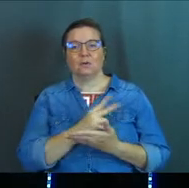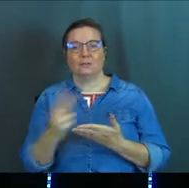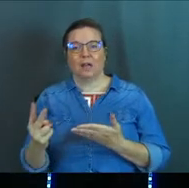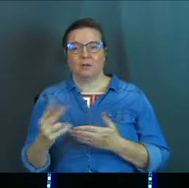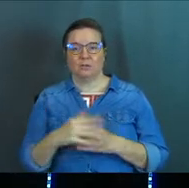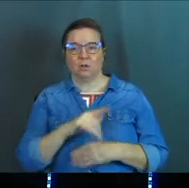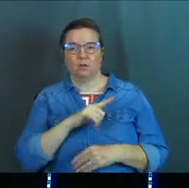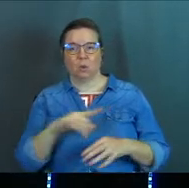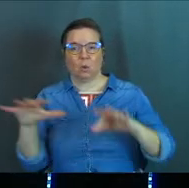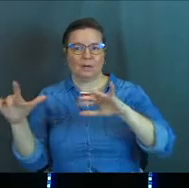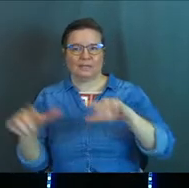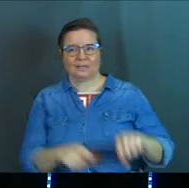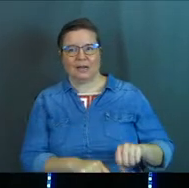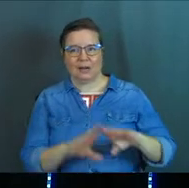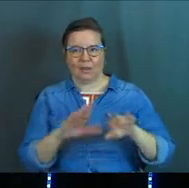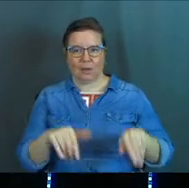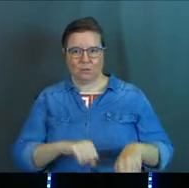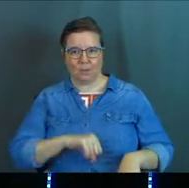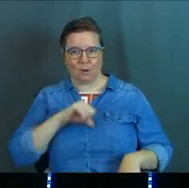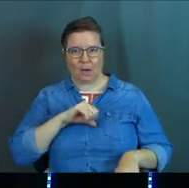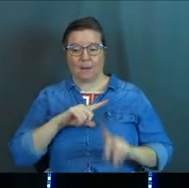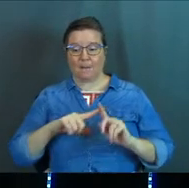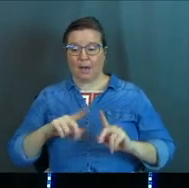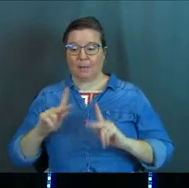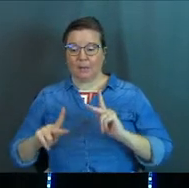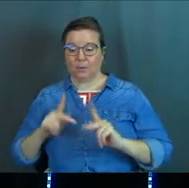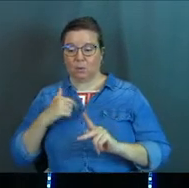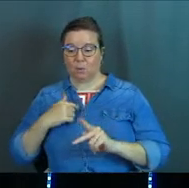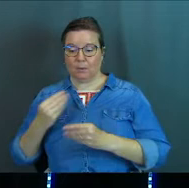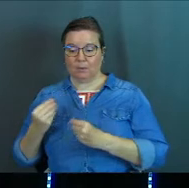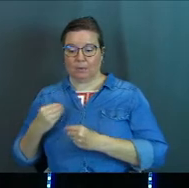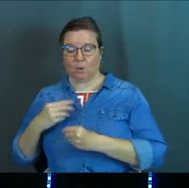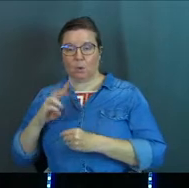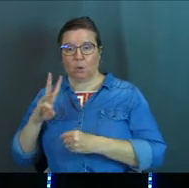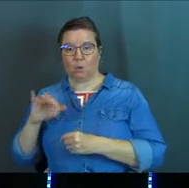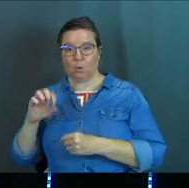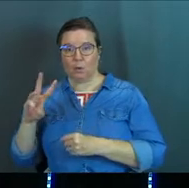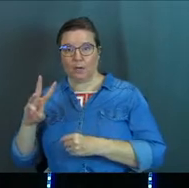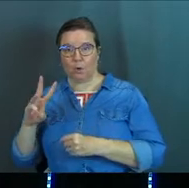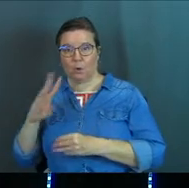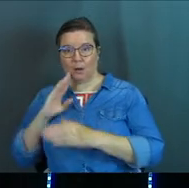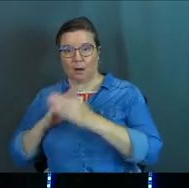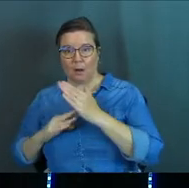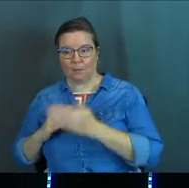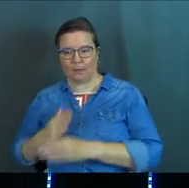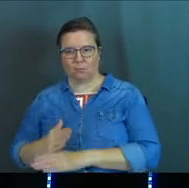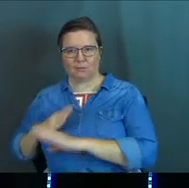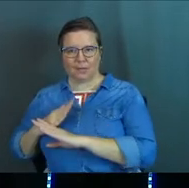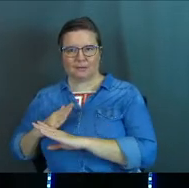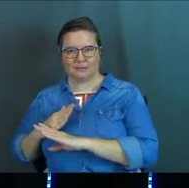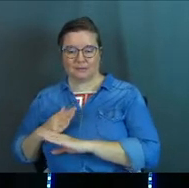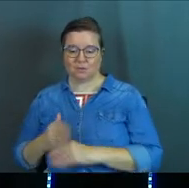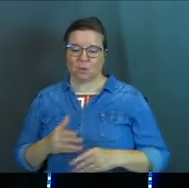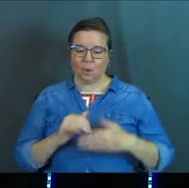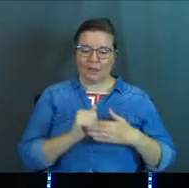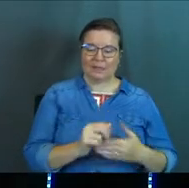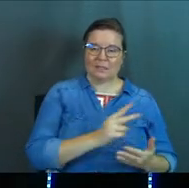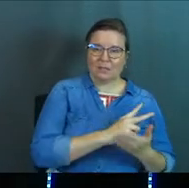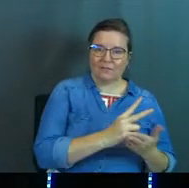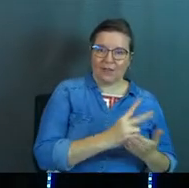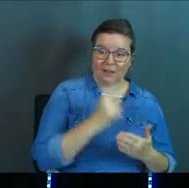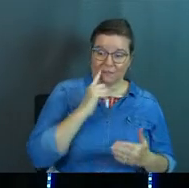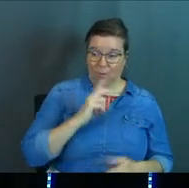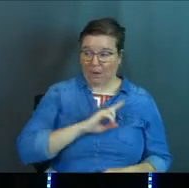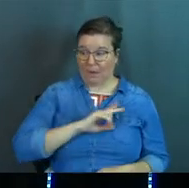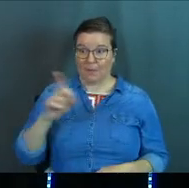15:25, the Lord tears down the house of the proud, but he protects the property of widows. It leads to failure. It leads to all kinds of failure. It led to failure